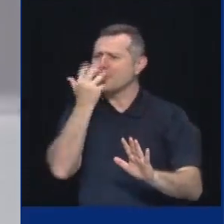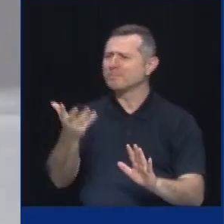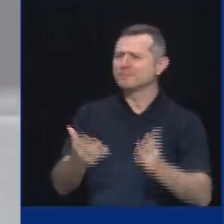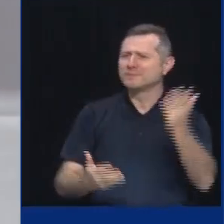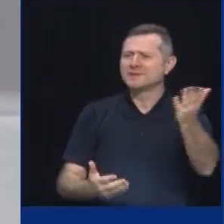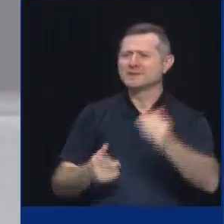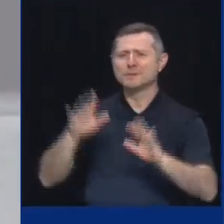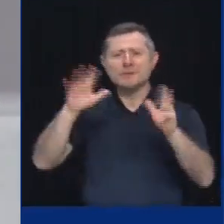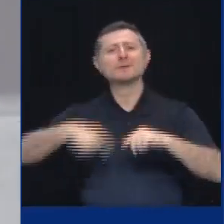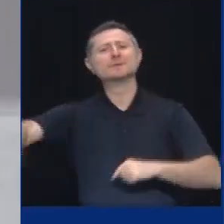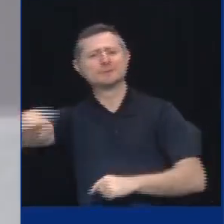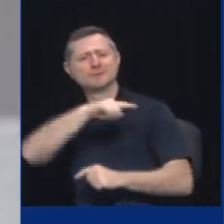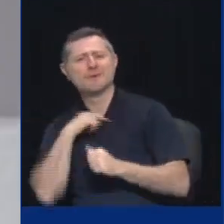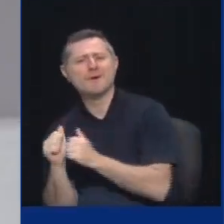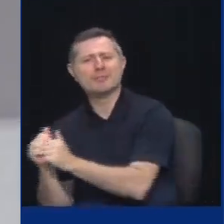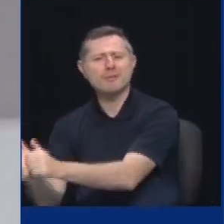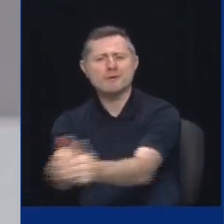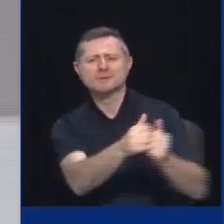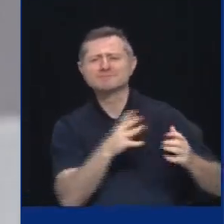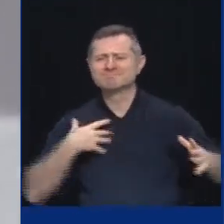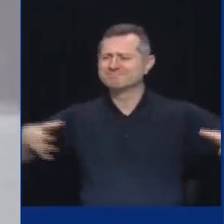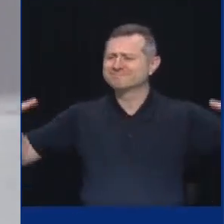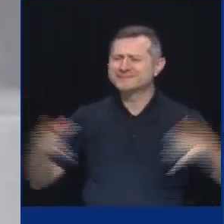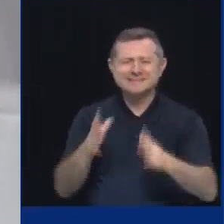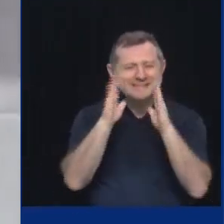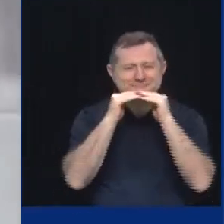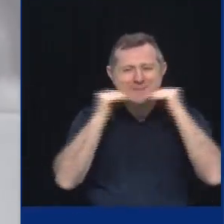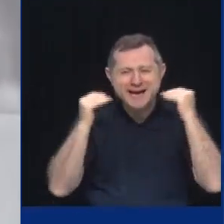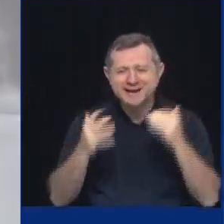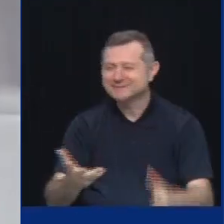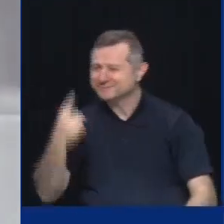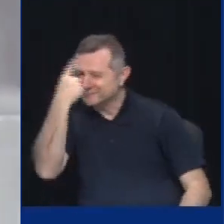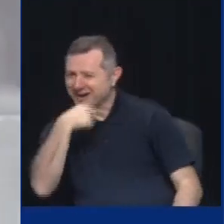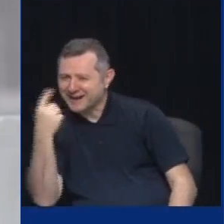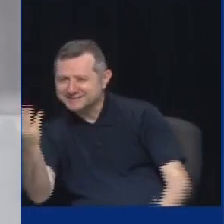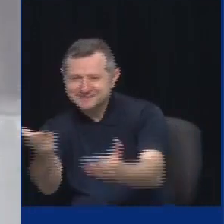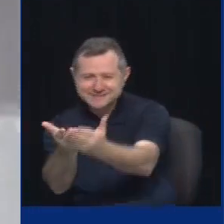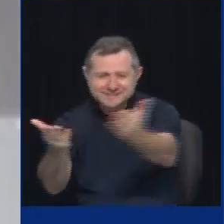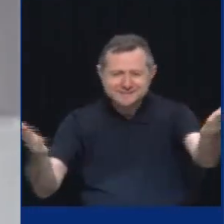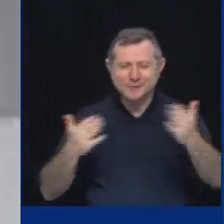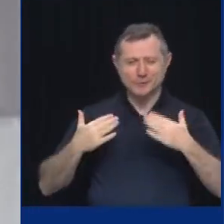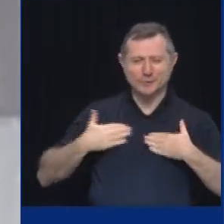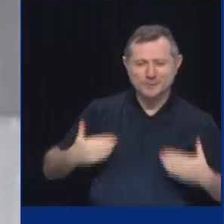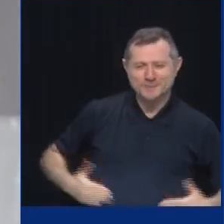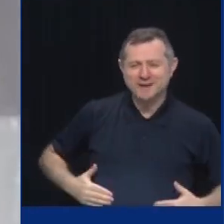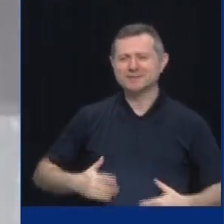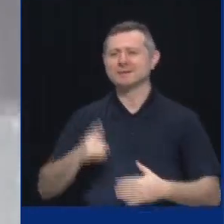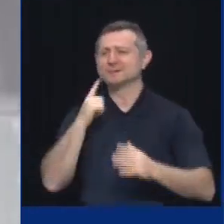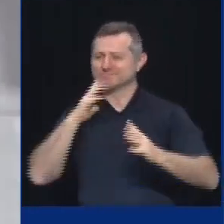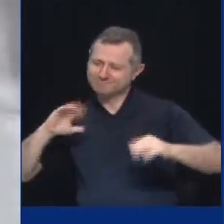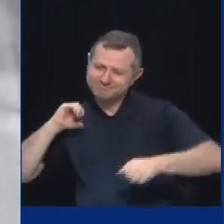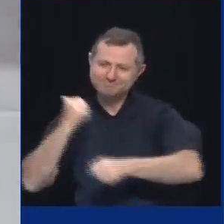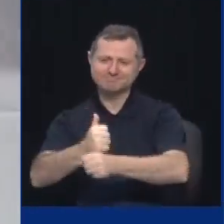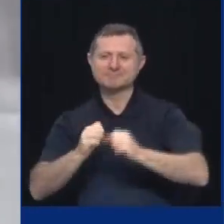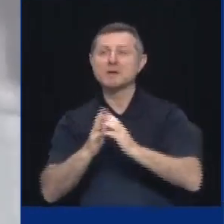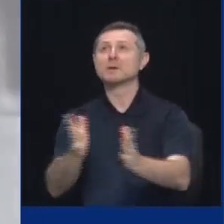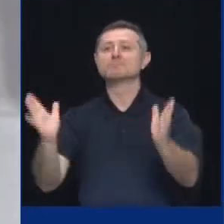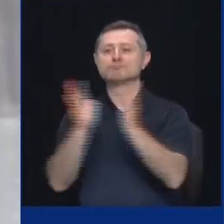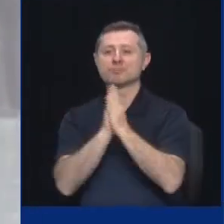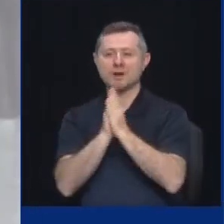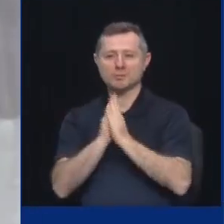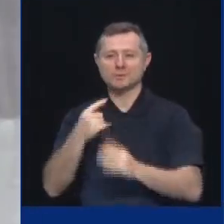are smiles, and there are faces, and there is humanity restored. Amen. We made it.